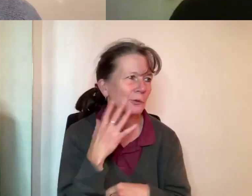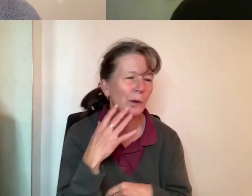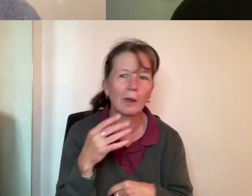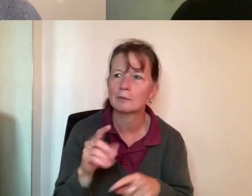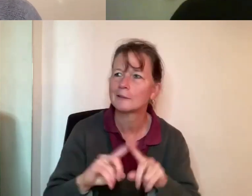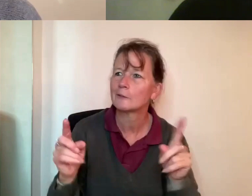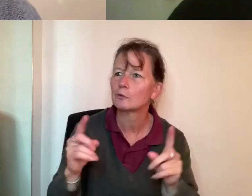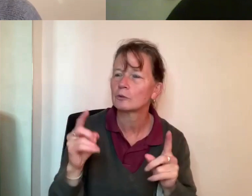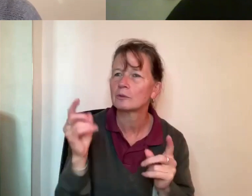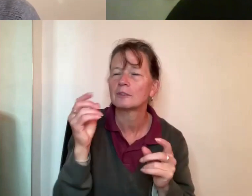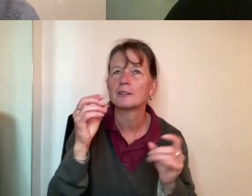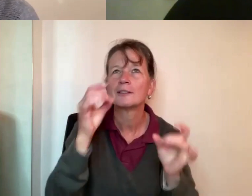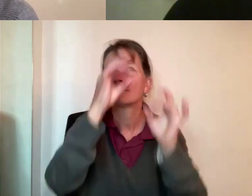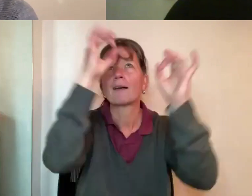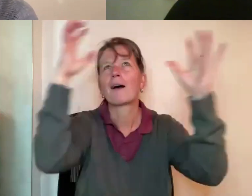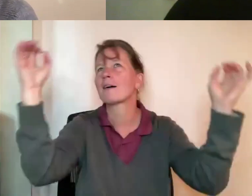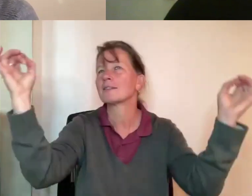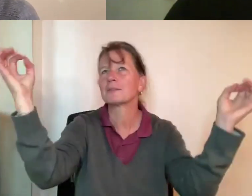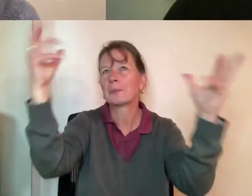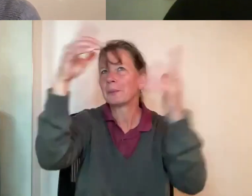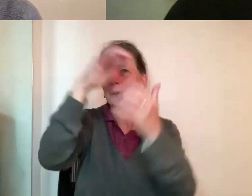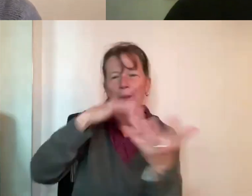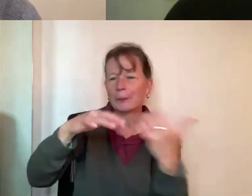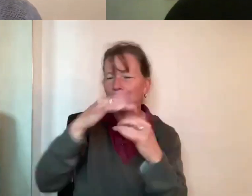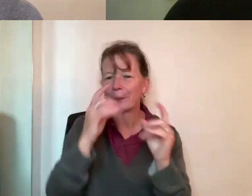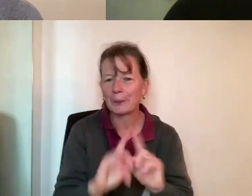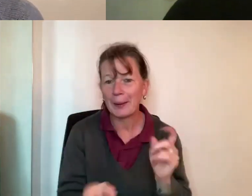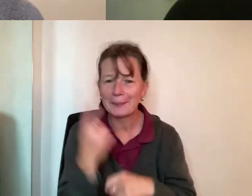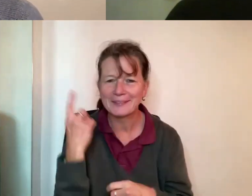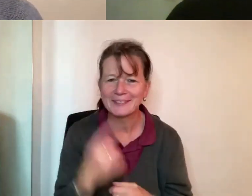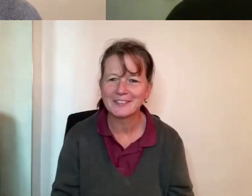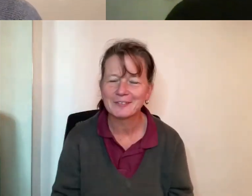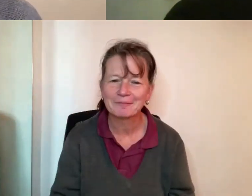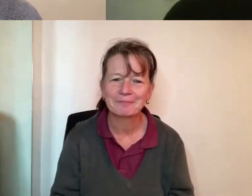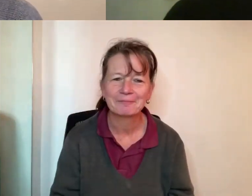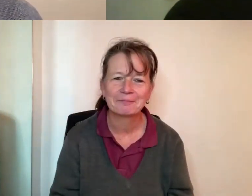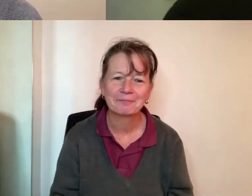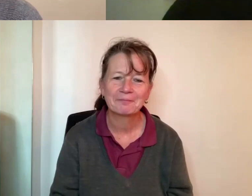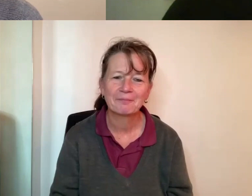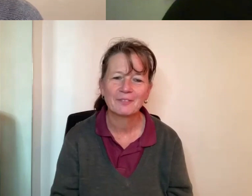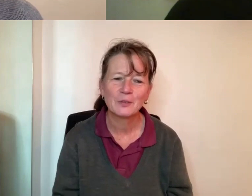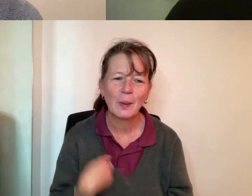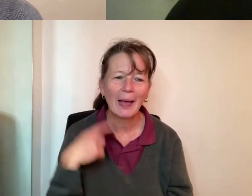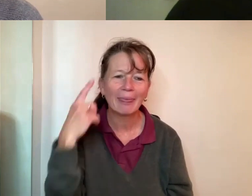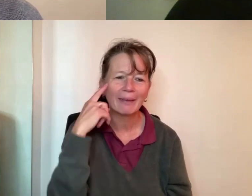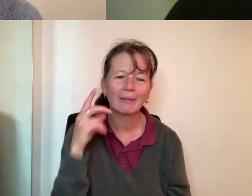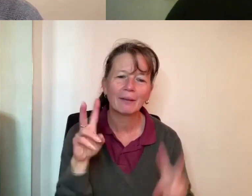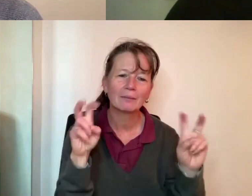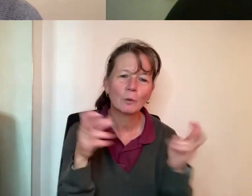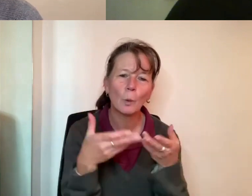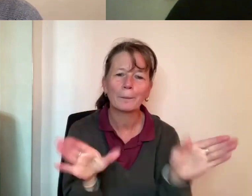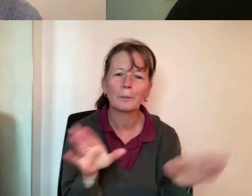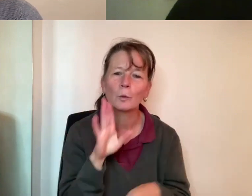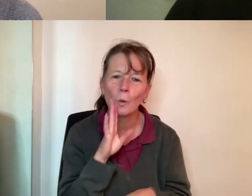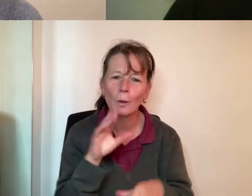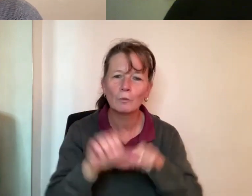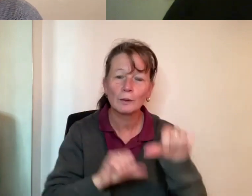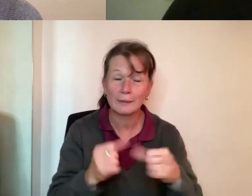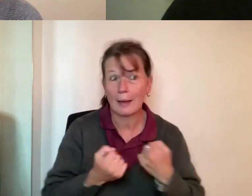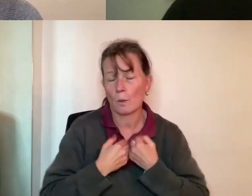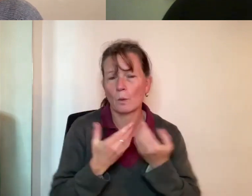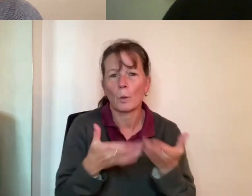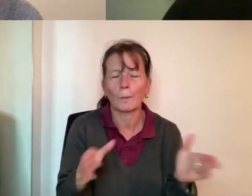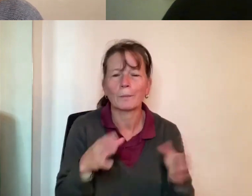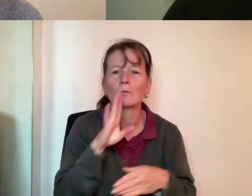different constellations together. And I think the open call process, our open call process, certainly